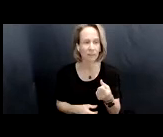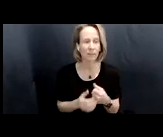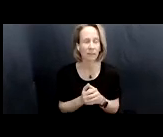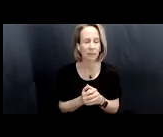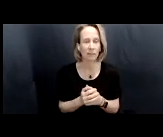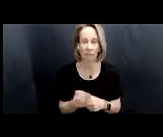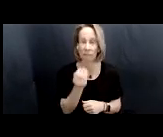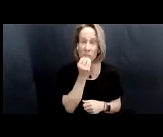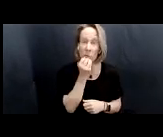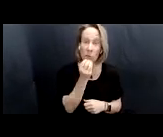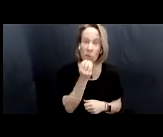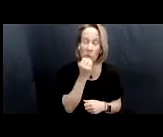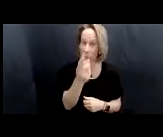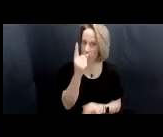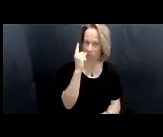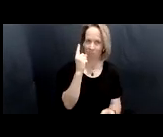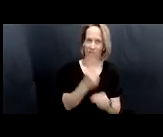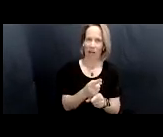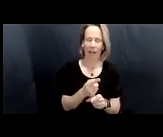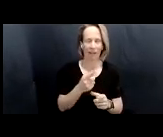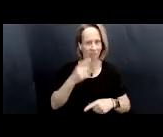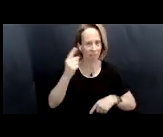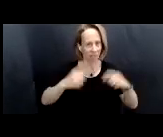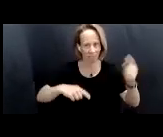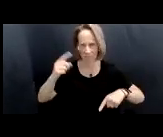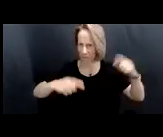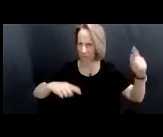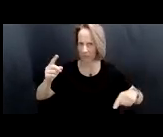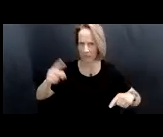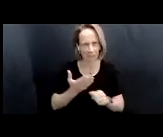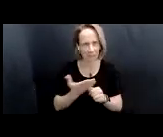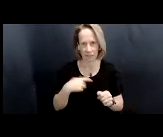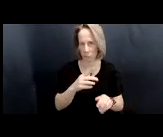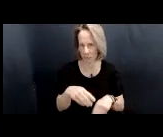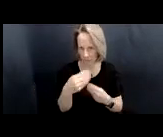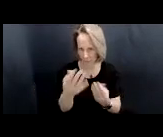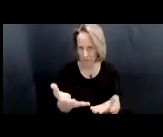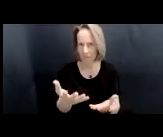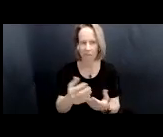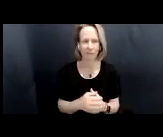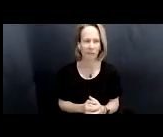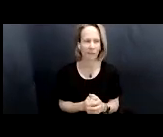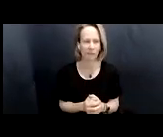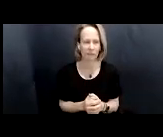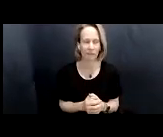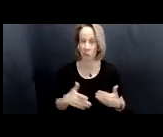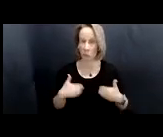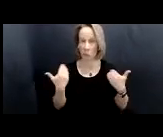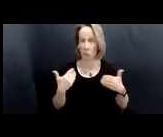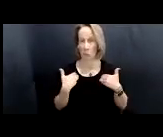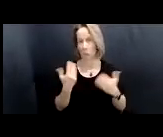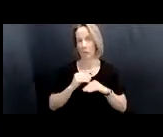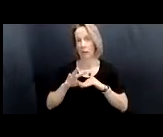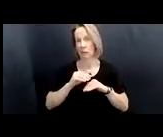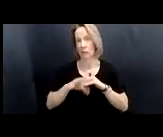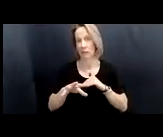food, right? There's such a variety of things that we offer. What else do we have? Youth counseling, funds